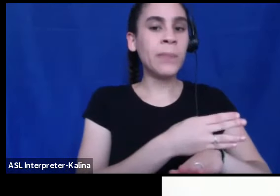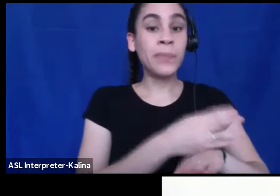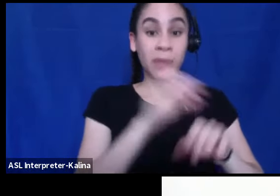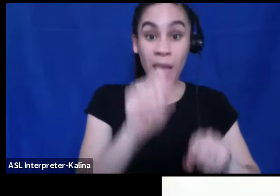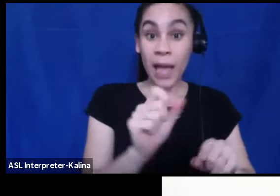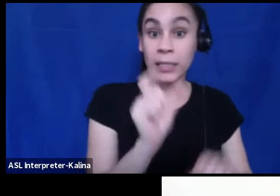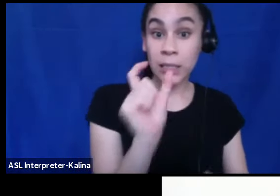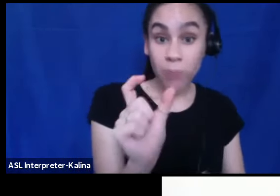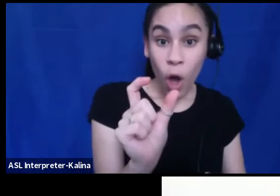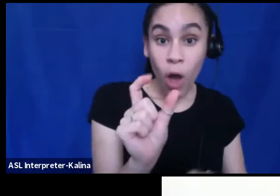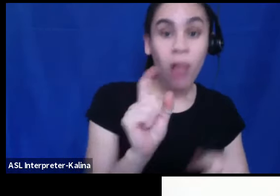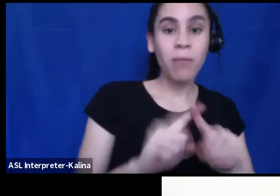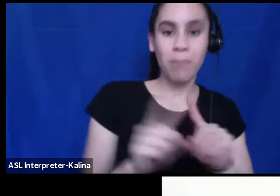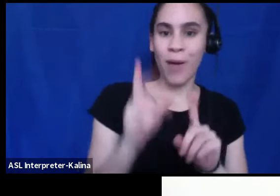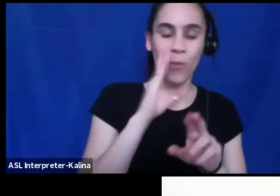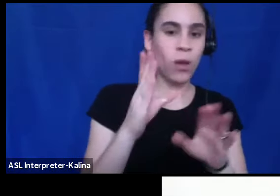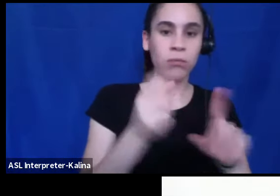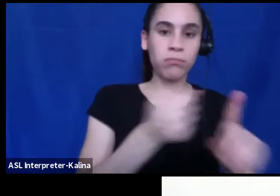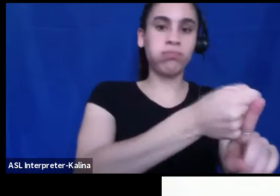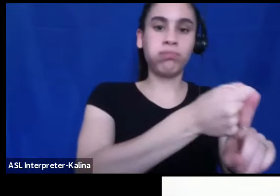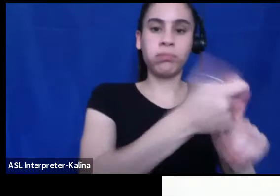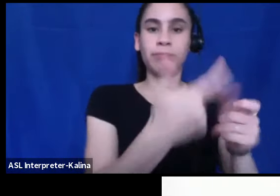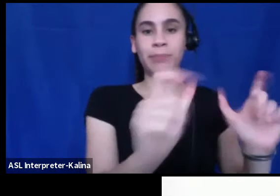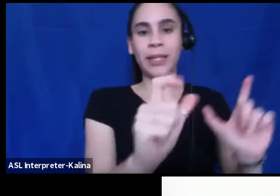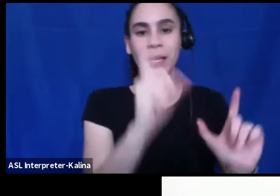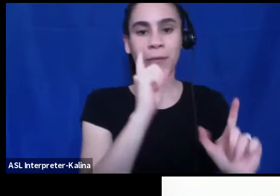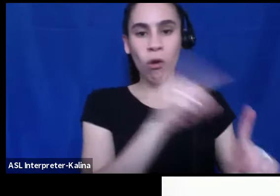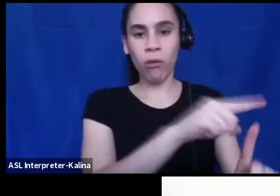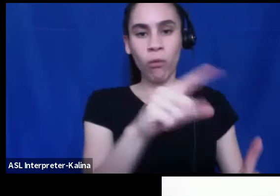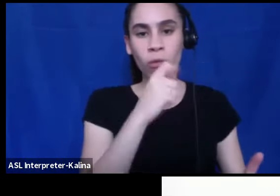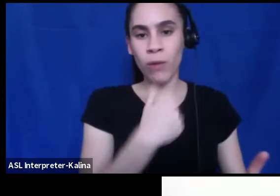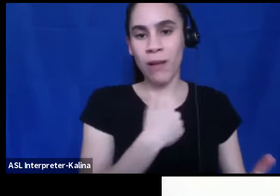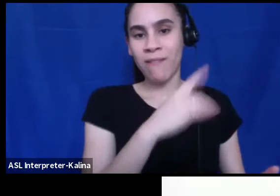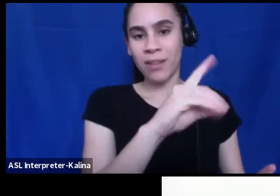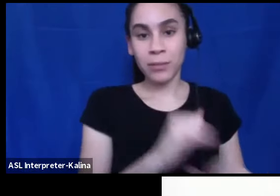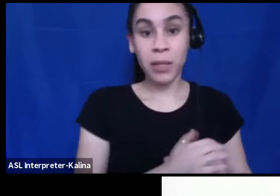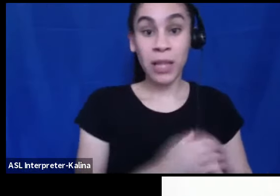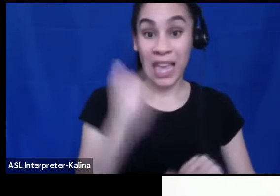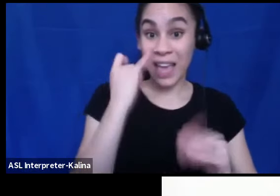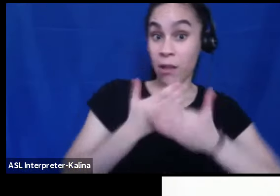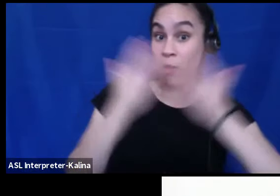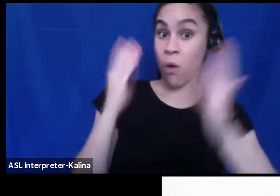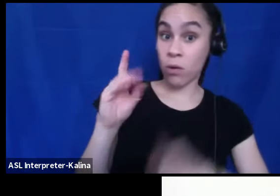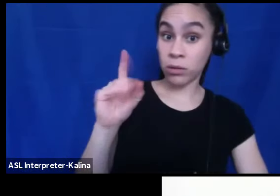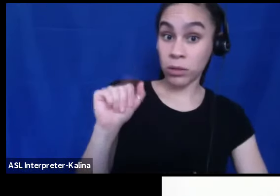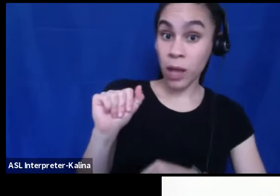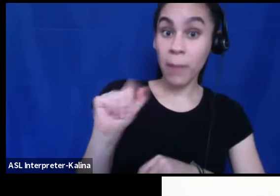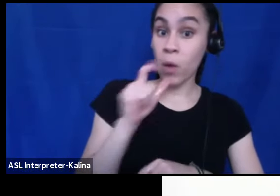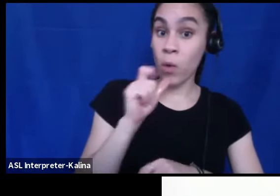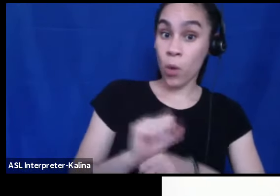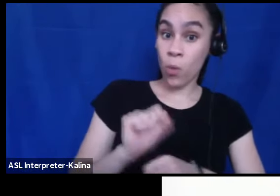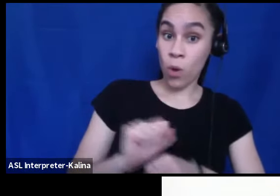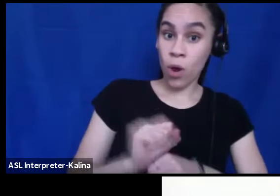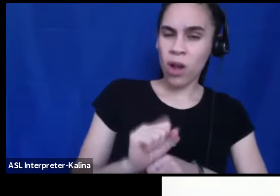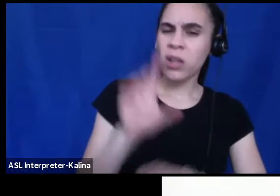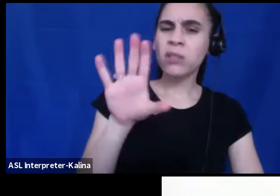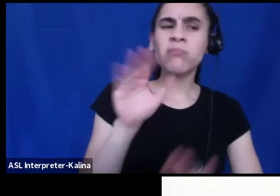impact. And if you don't have people with disabilities working in your organization, start asking